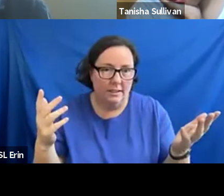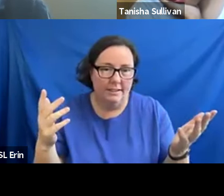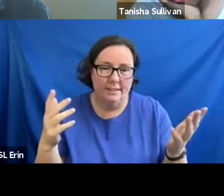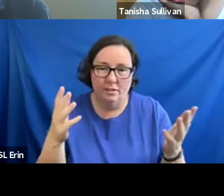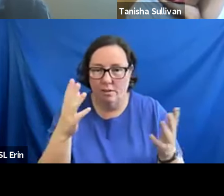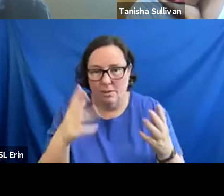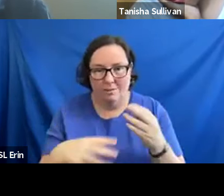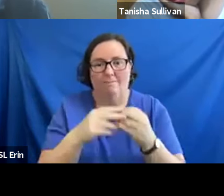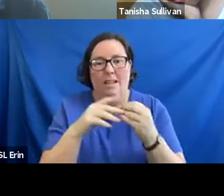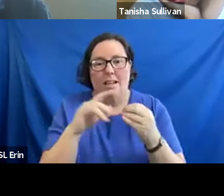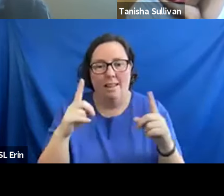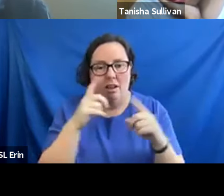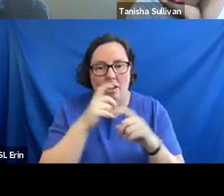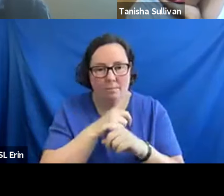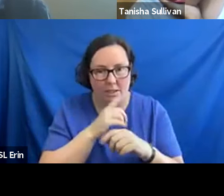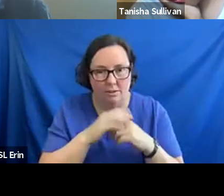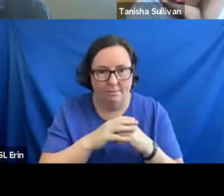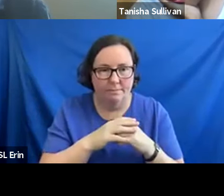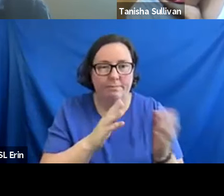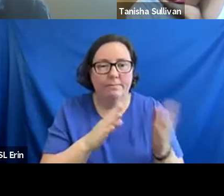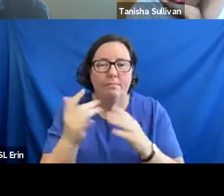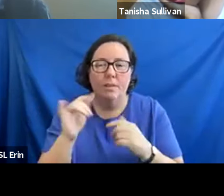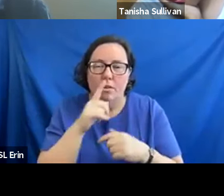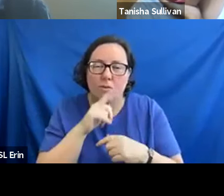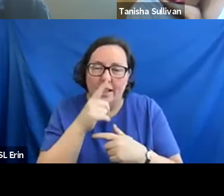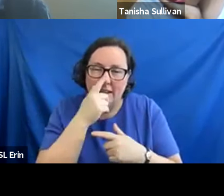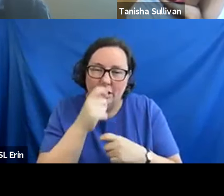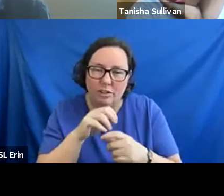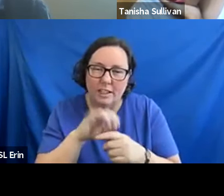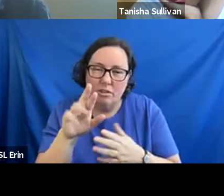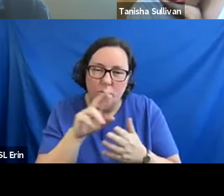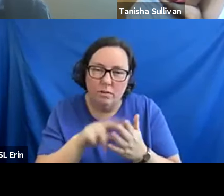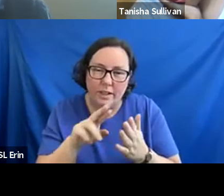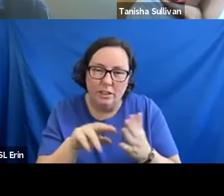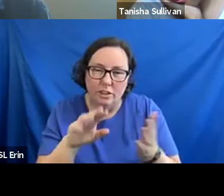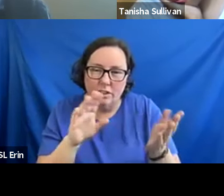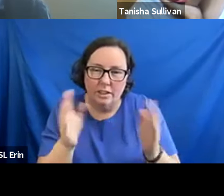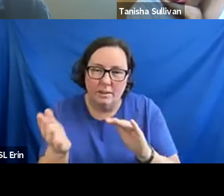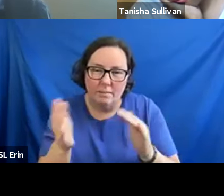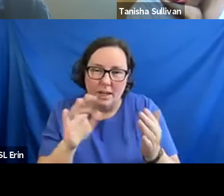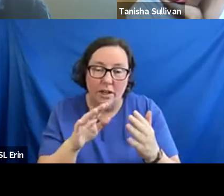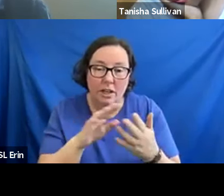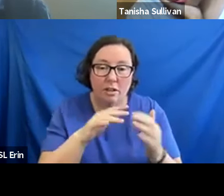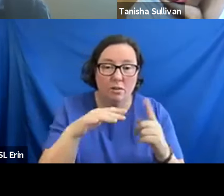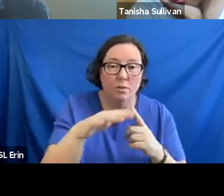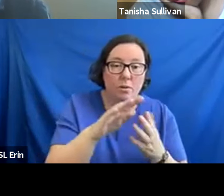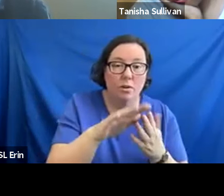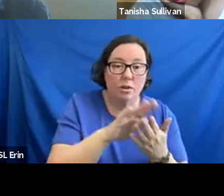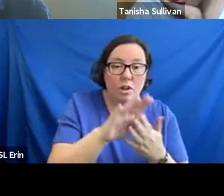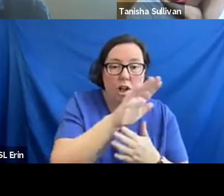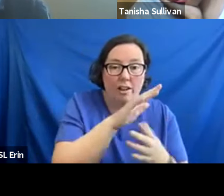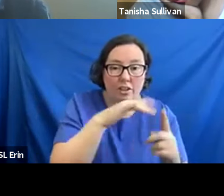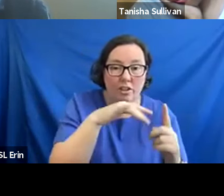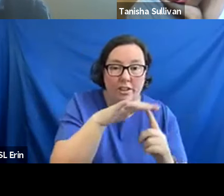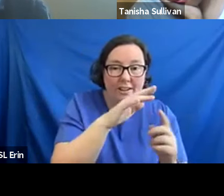that complication on. I was also really interested in your research comparing to a college environment, but understanding